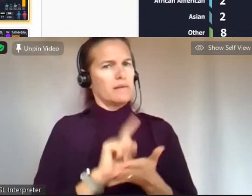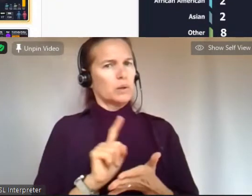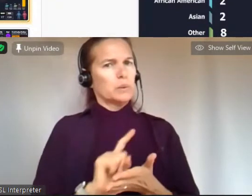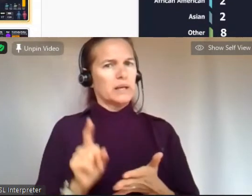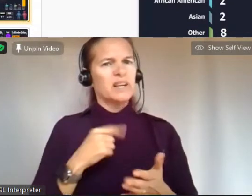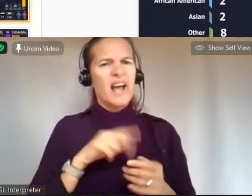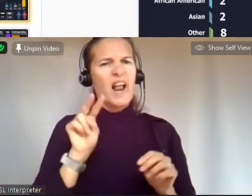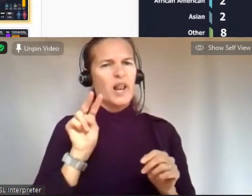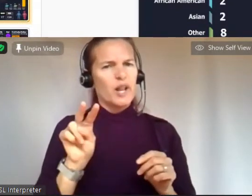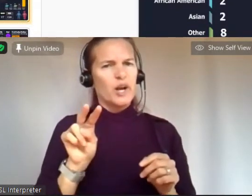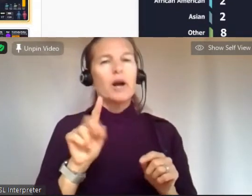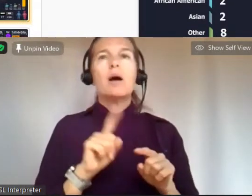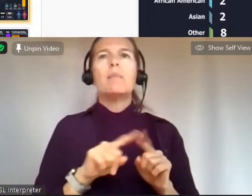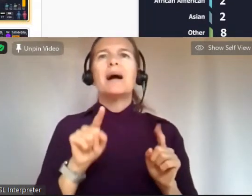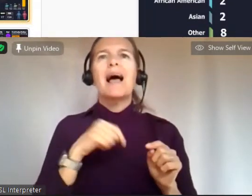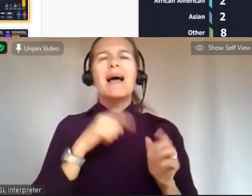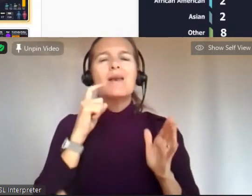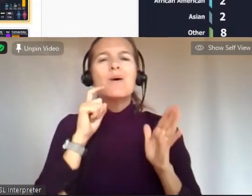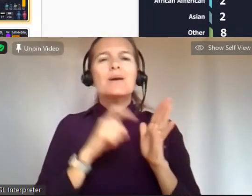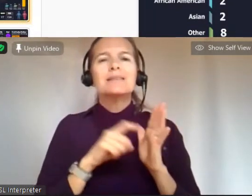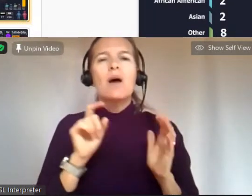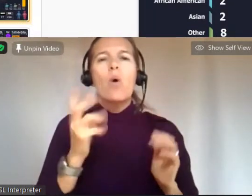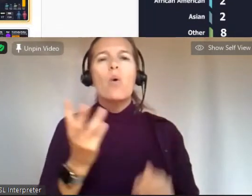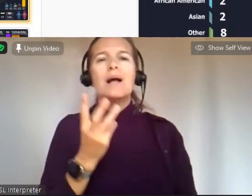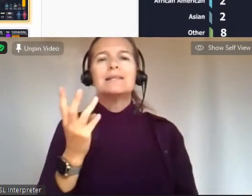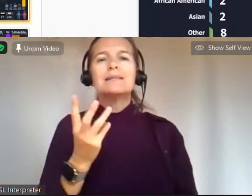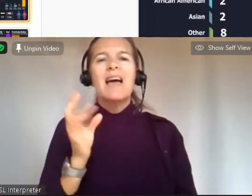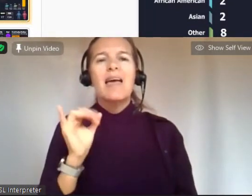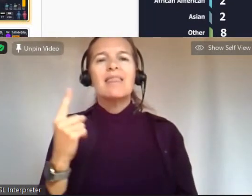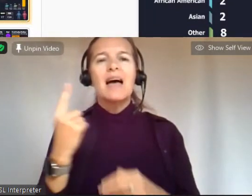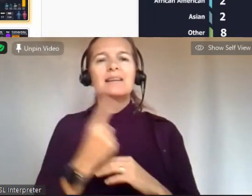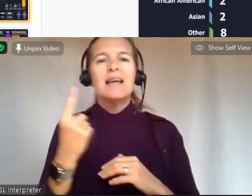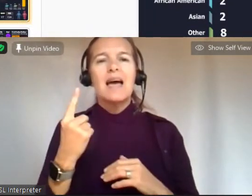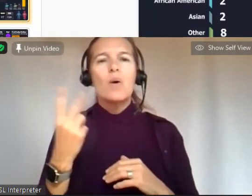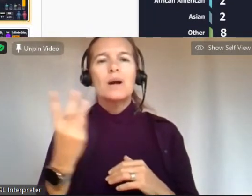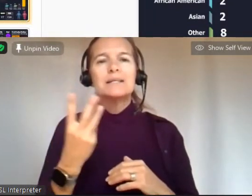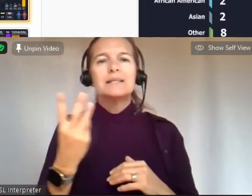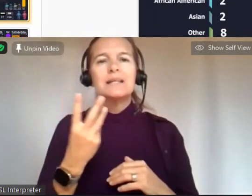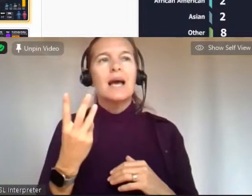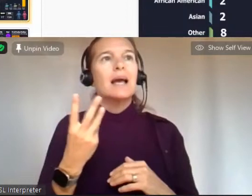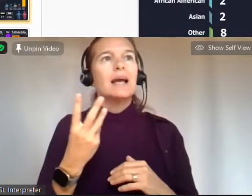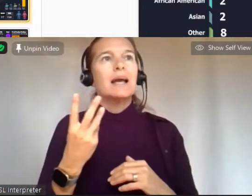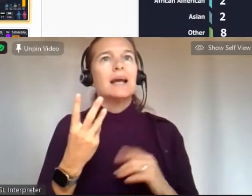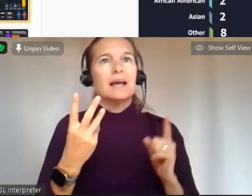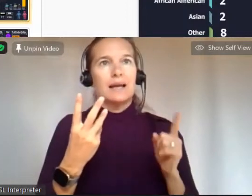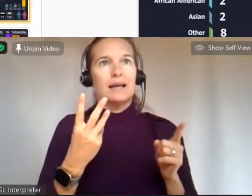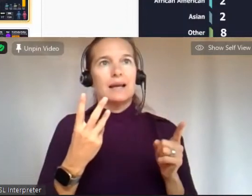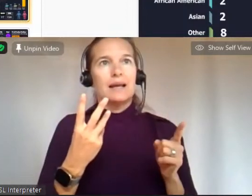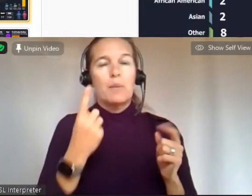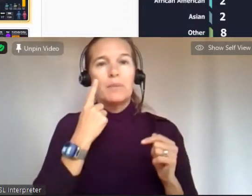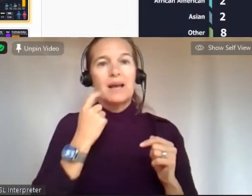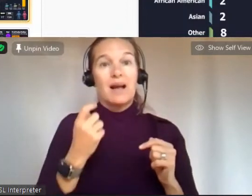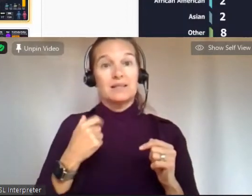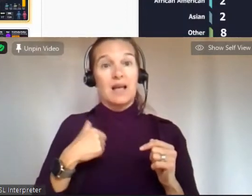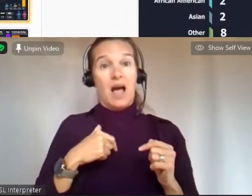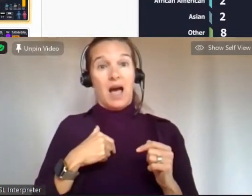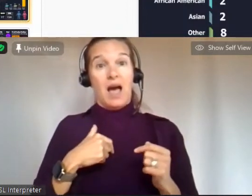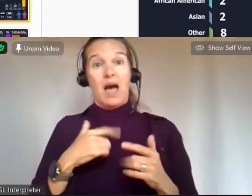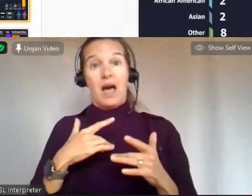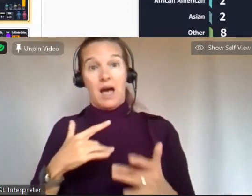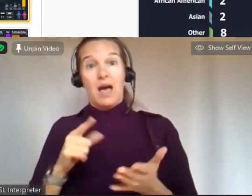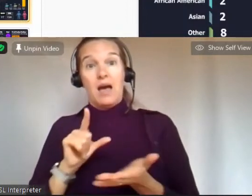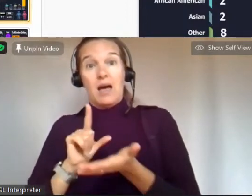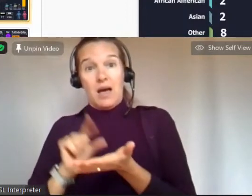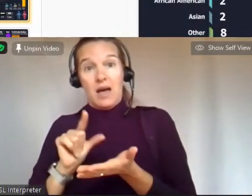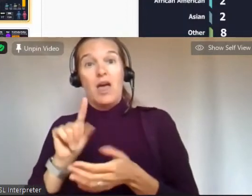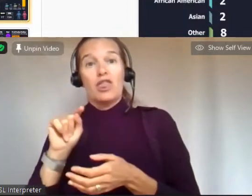I'm concerned with is Wednesday because we go to press Thursday morning.